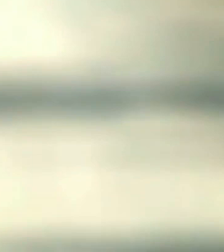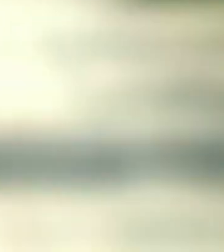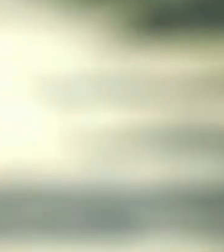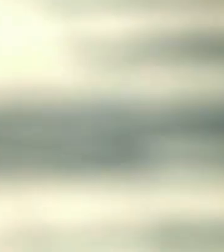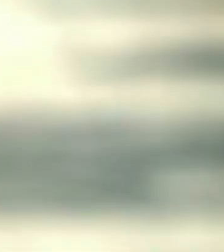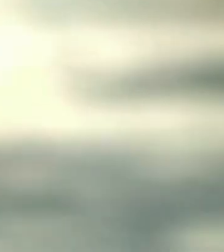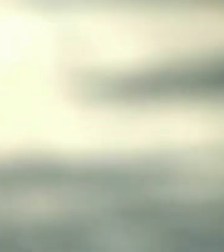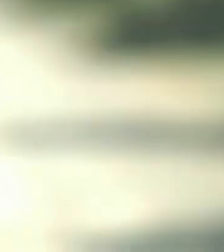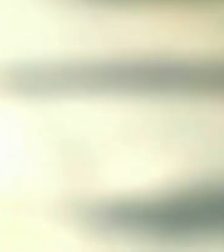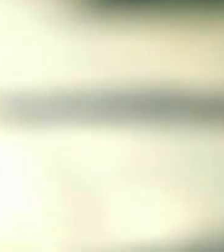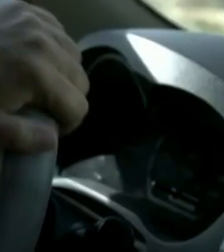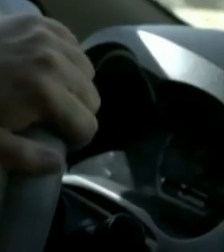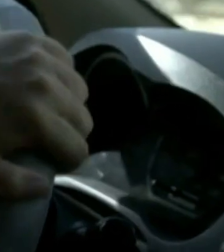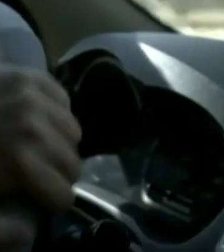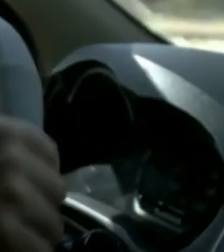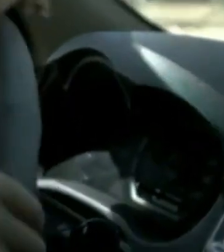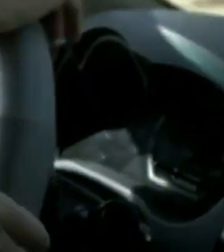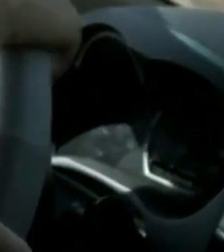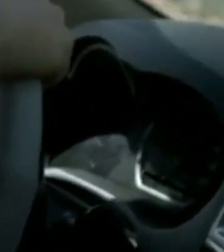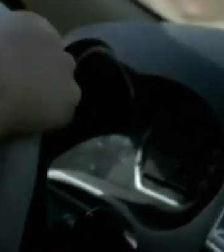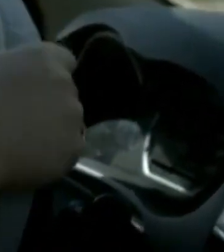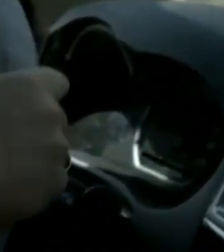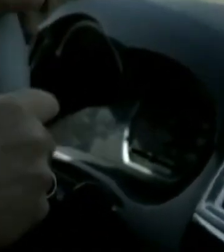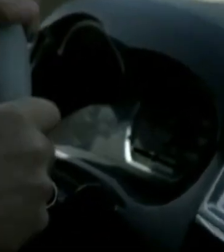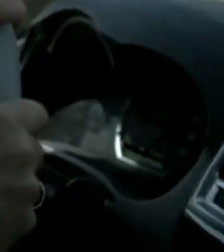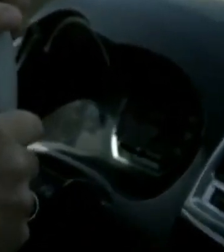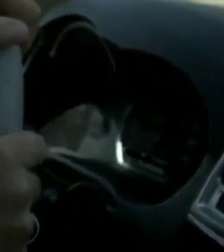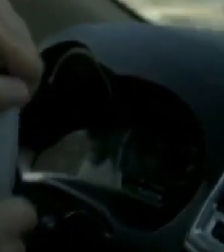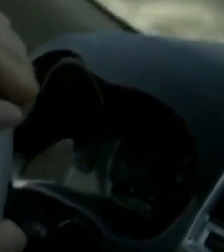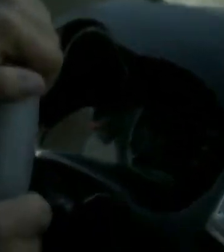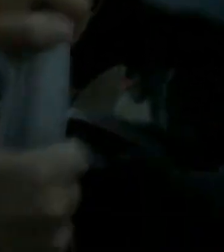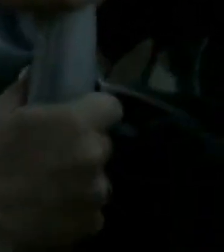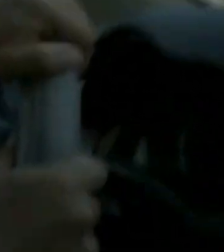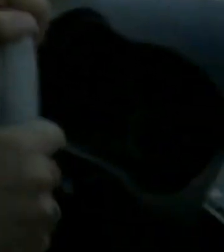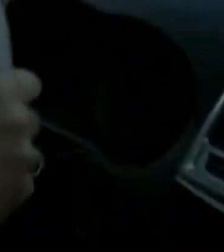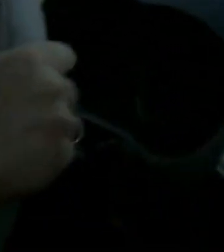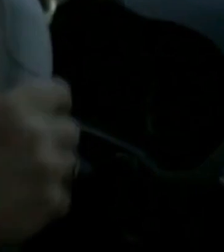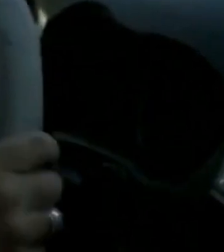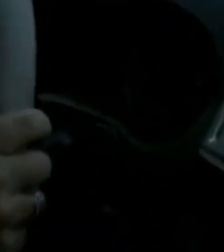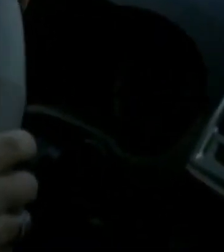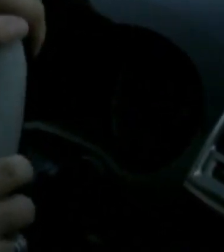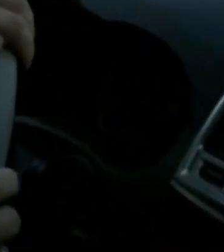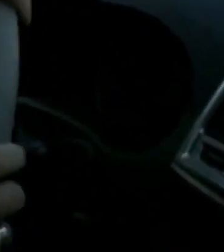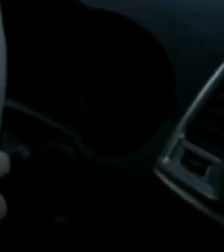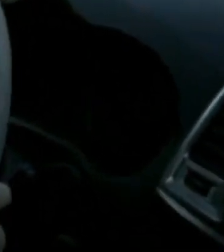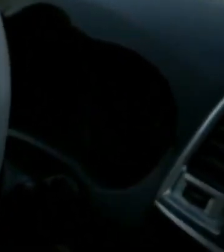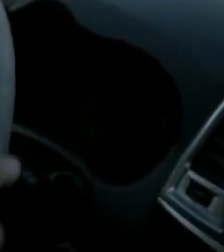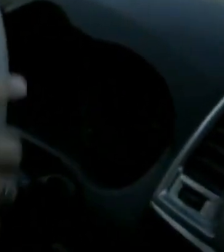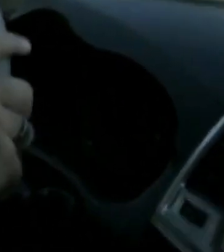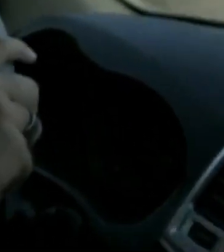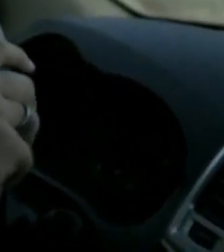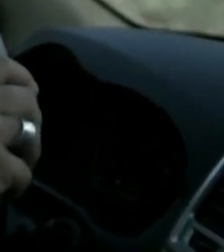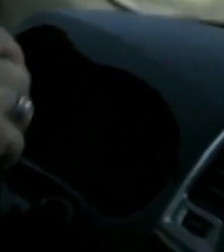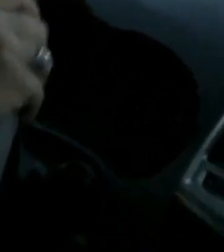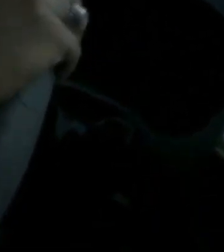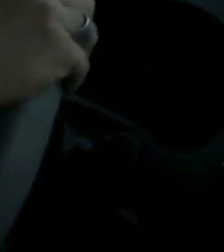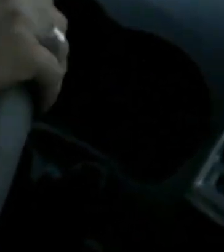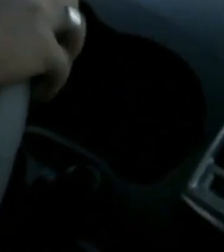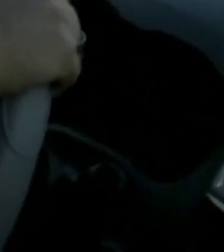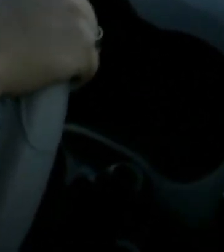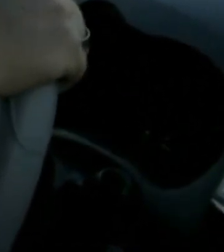are former soldiers or former child soldiers who got injured during